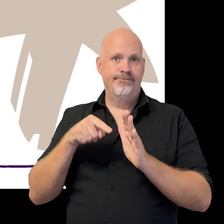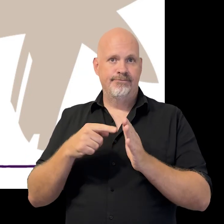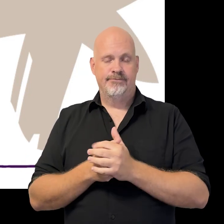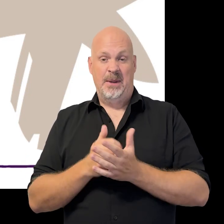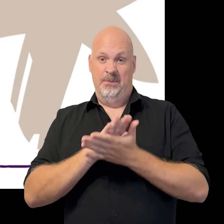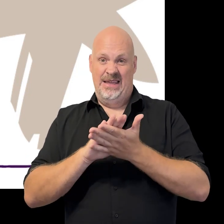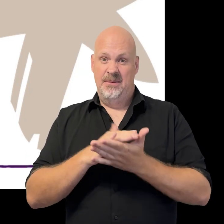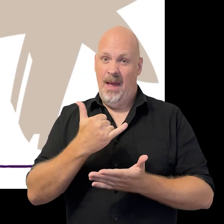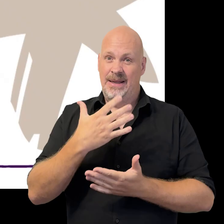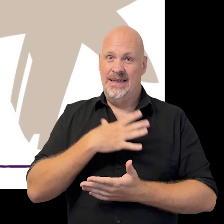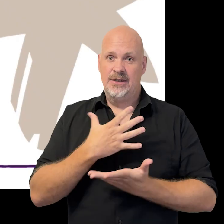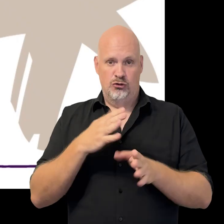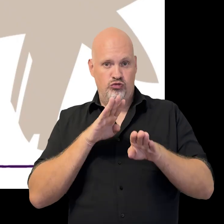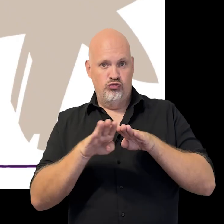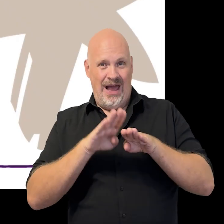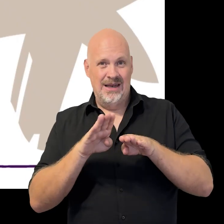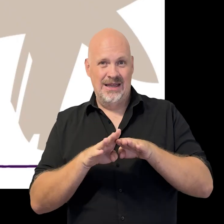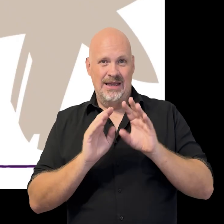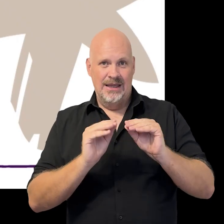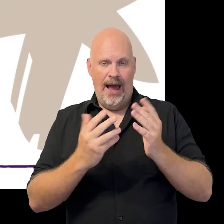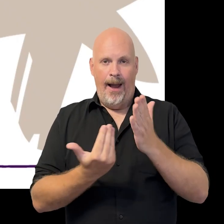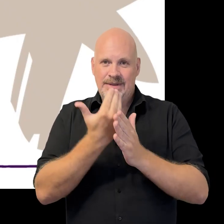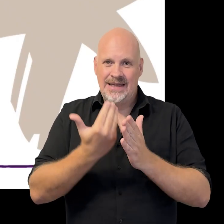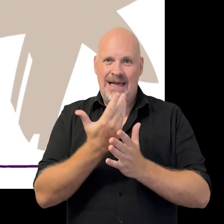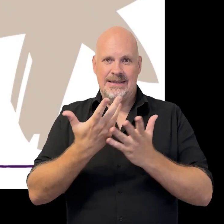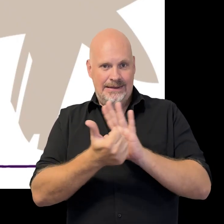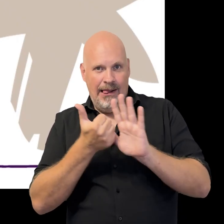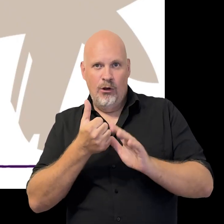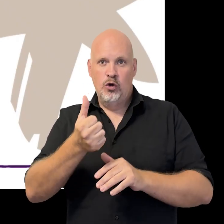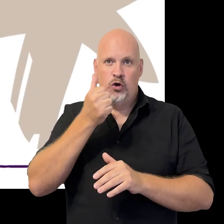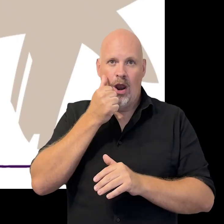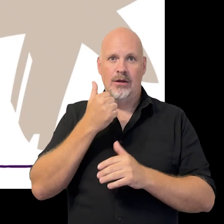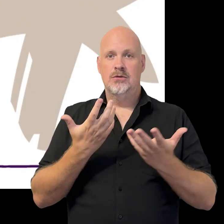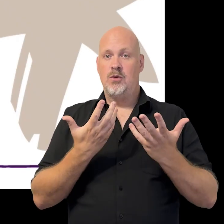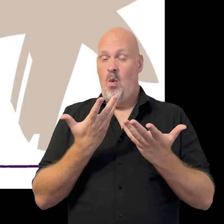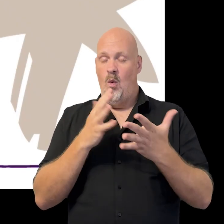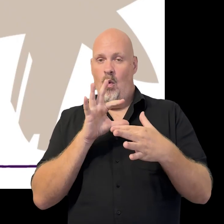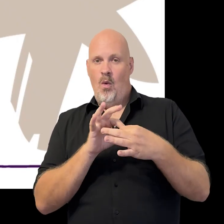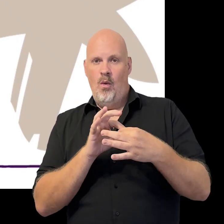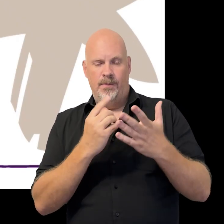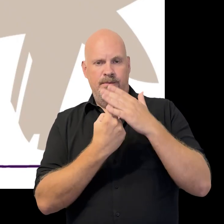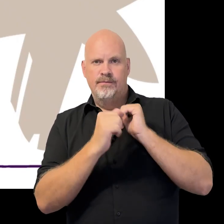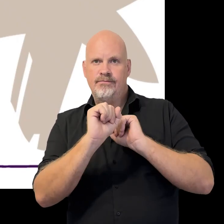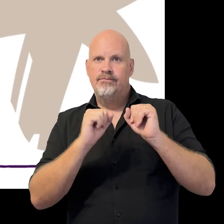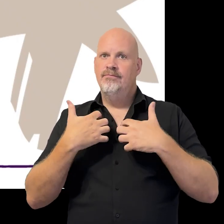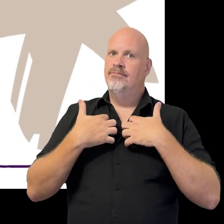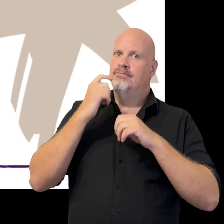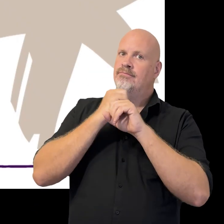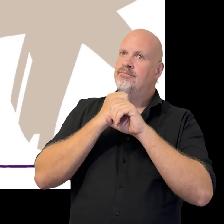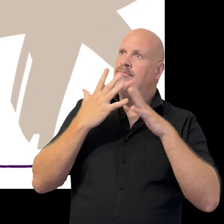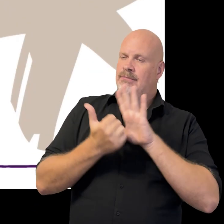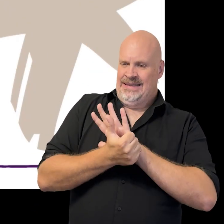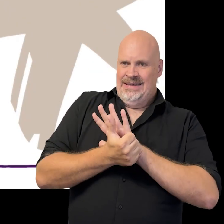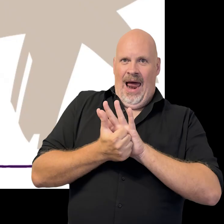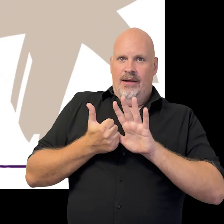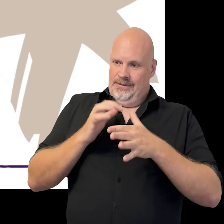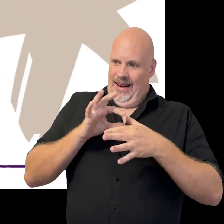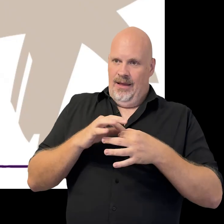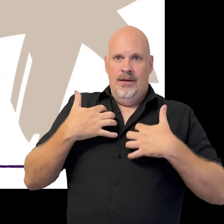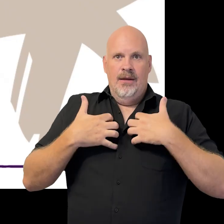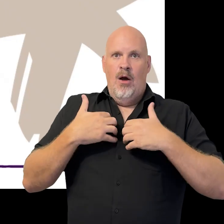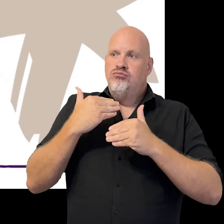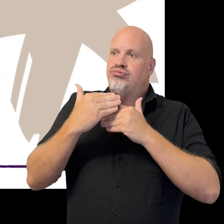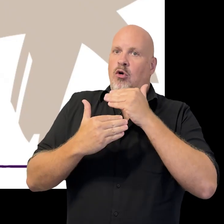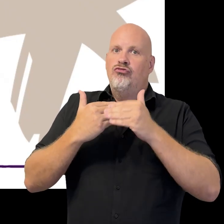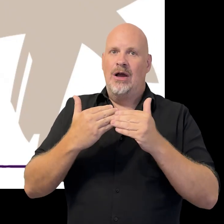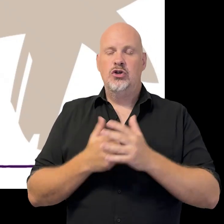your research is based upon some quality, robust research, and that what you produce